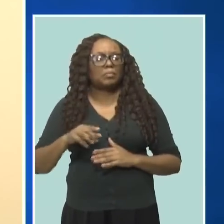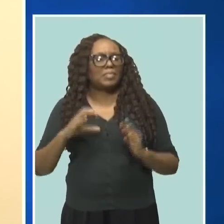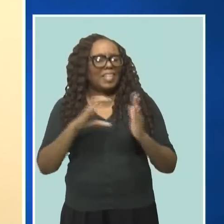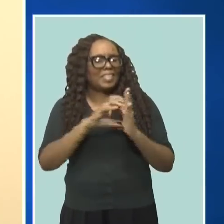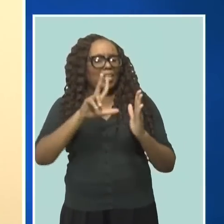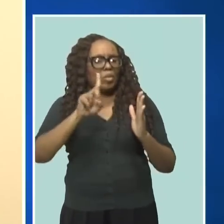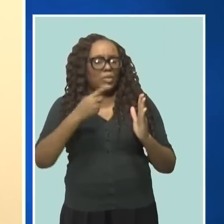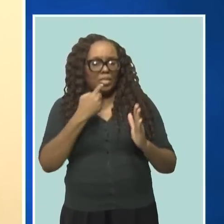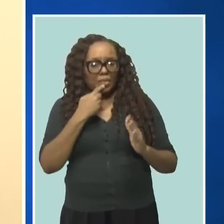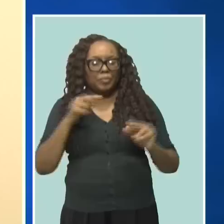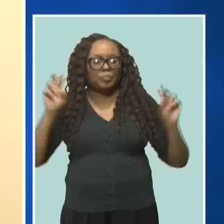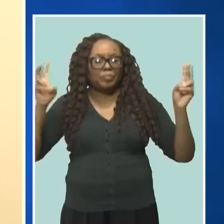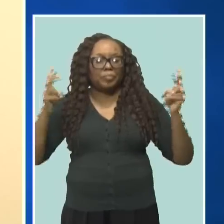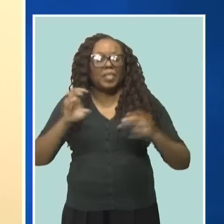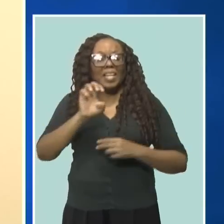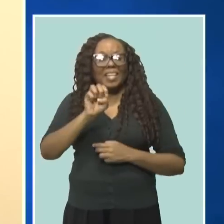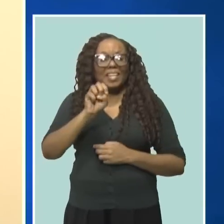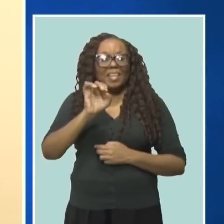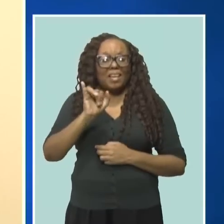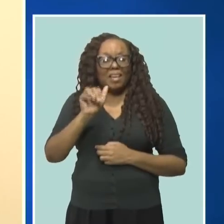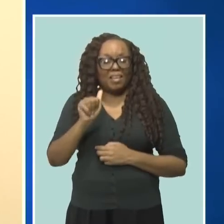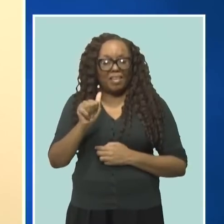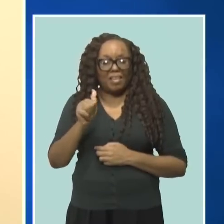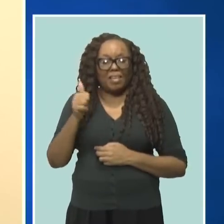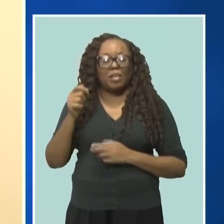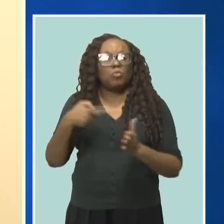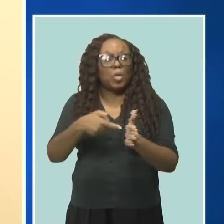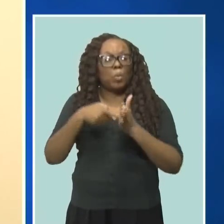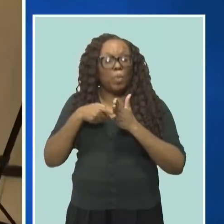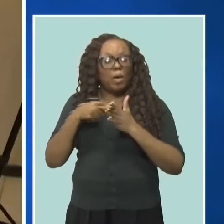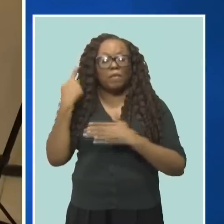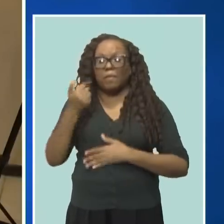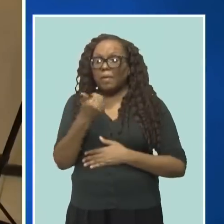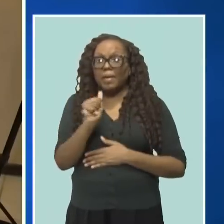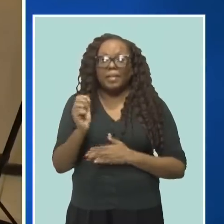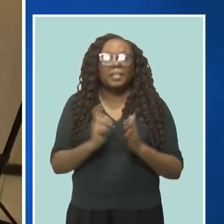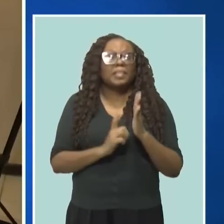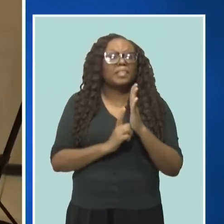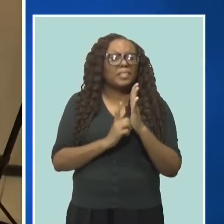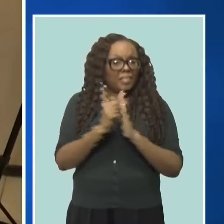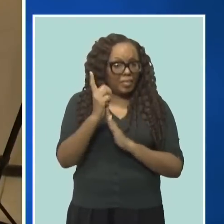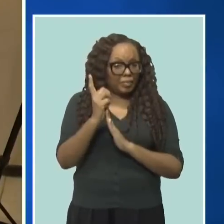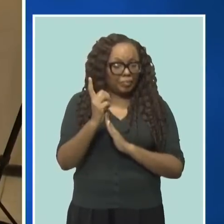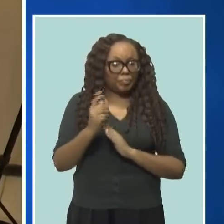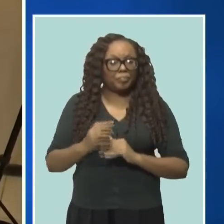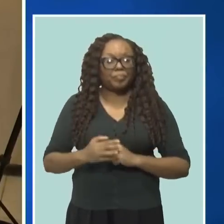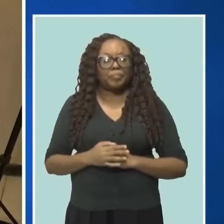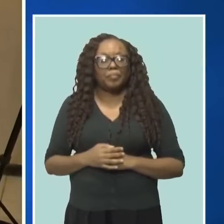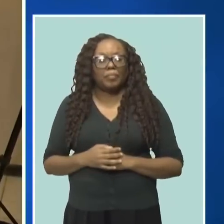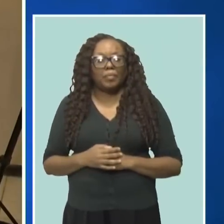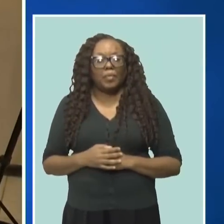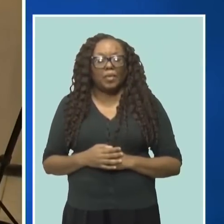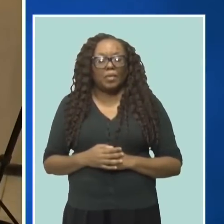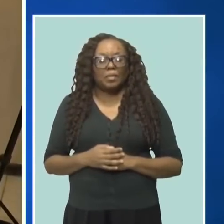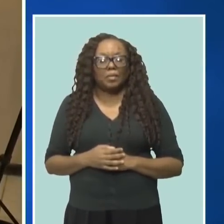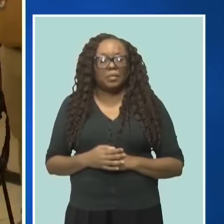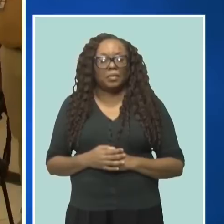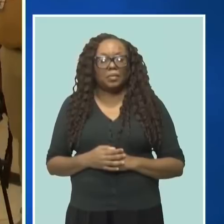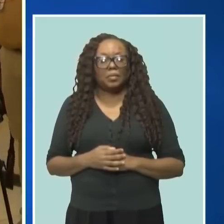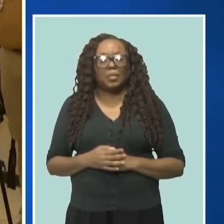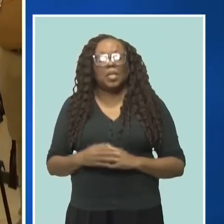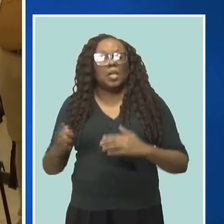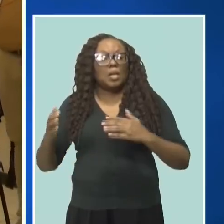an EIA is required for any development which, by reason of its nature, scale, or location,